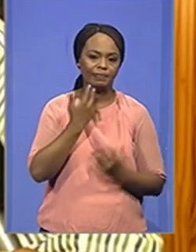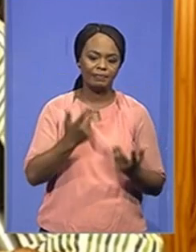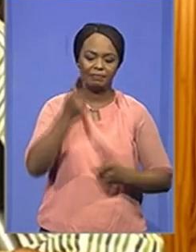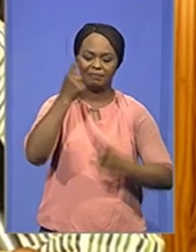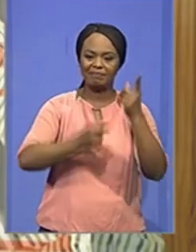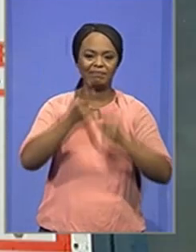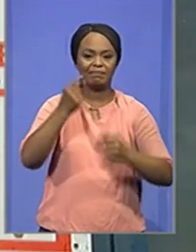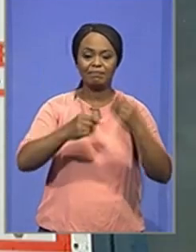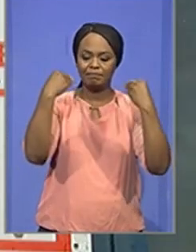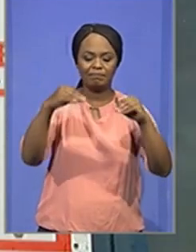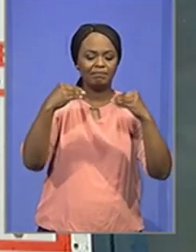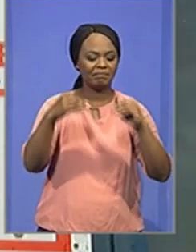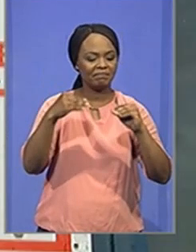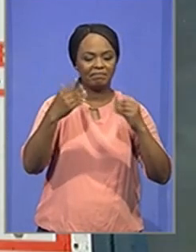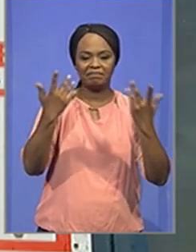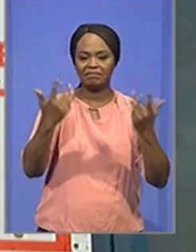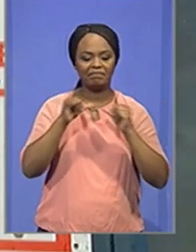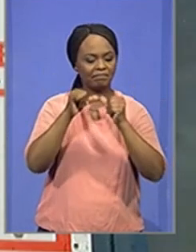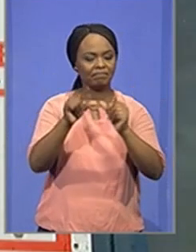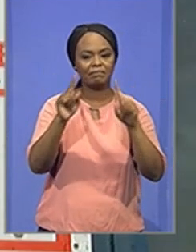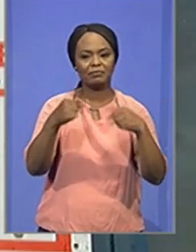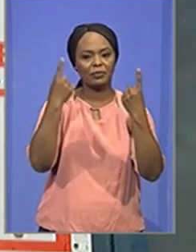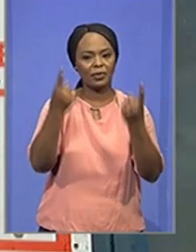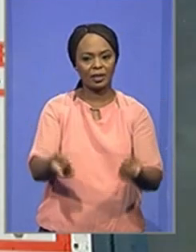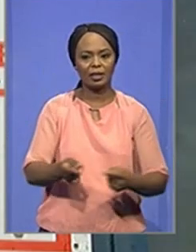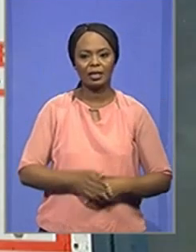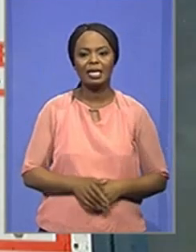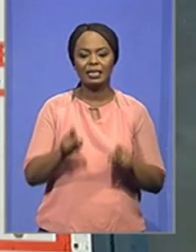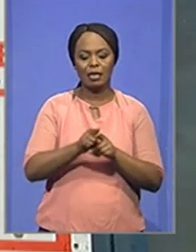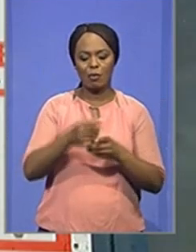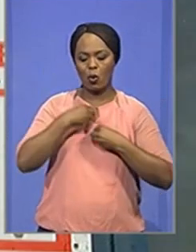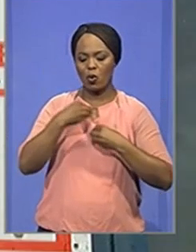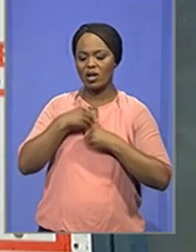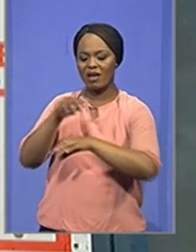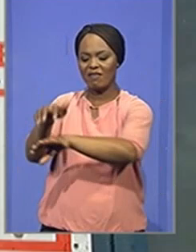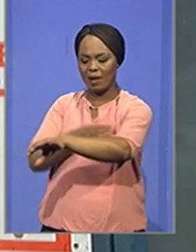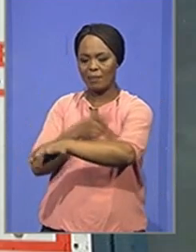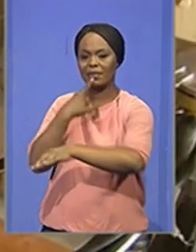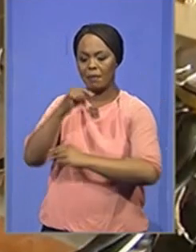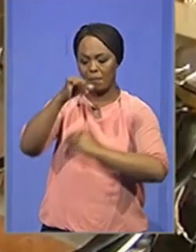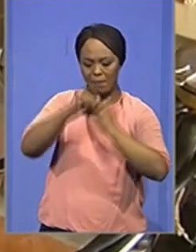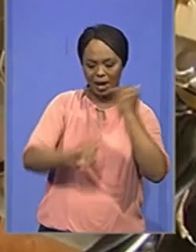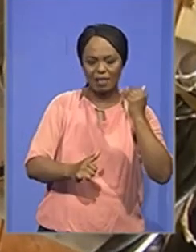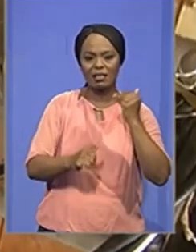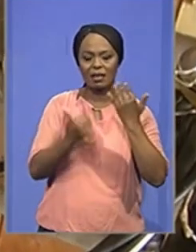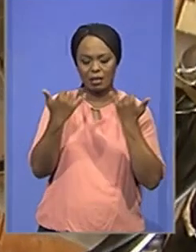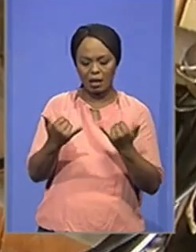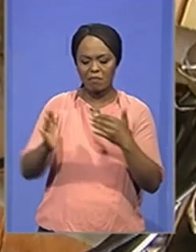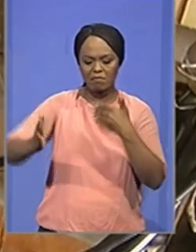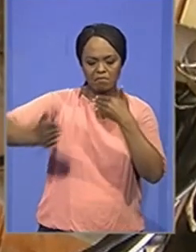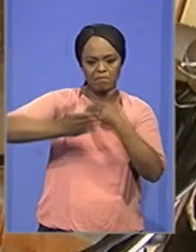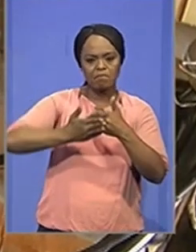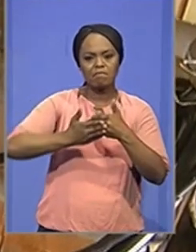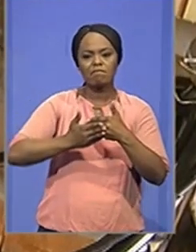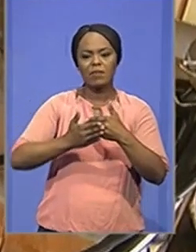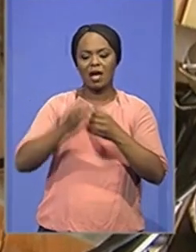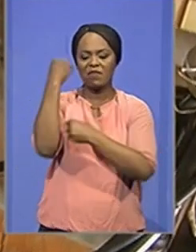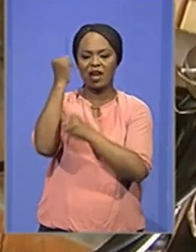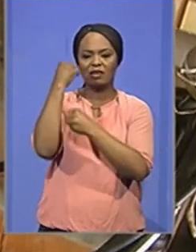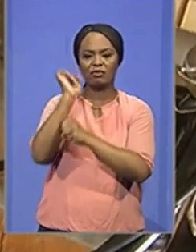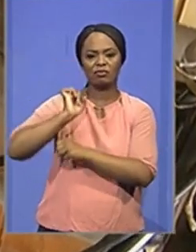milking anymore. Mongwe wa borrapolasi bao ba tlhagisang mashi le ena a re mo mafelong a kgwedi o tla be a tswala setheo sa gagwe sa